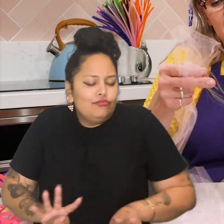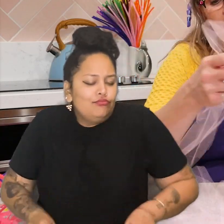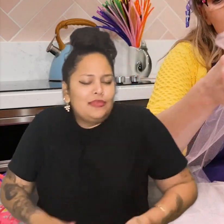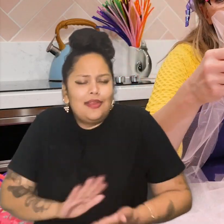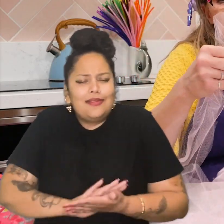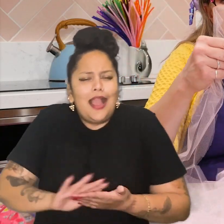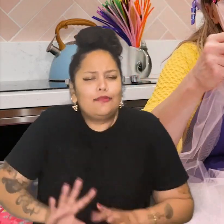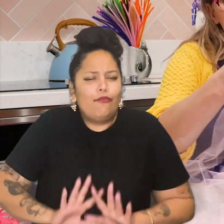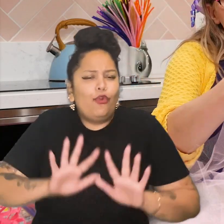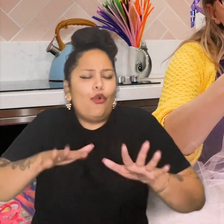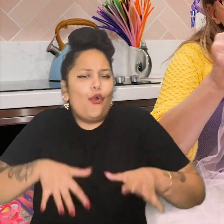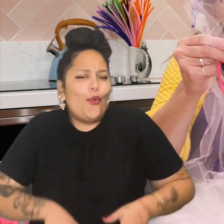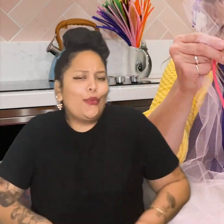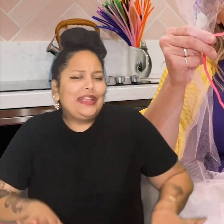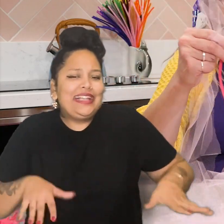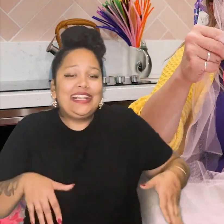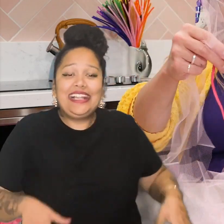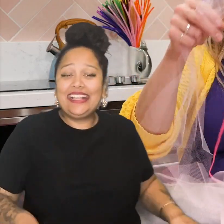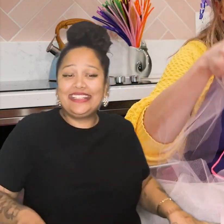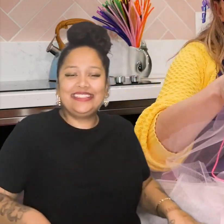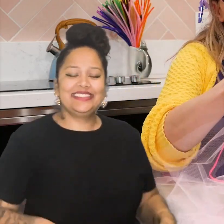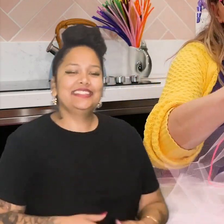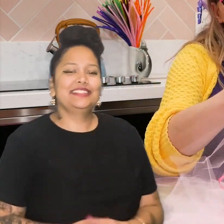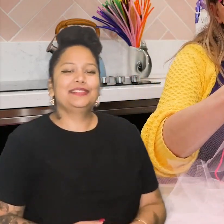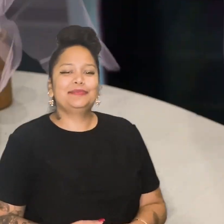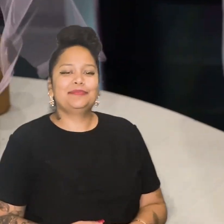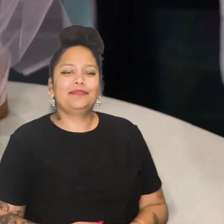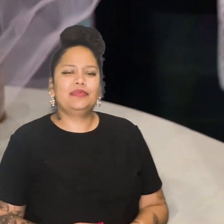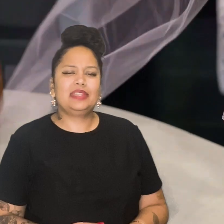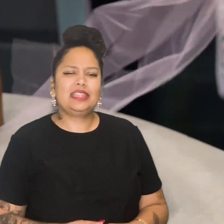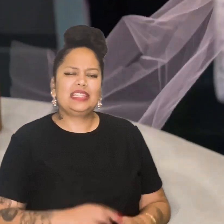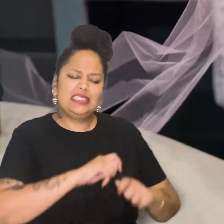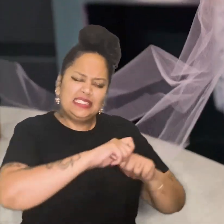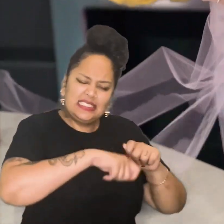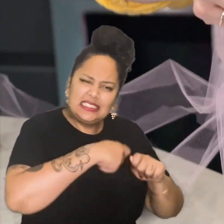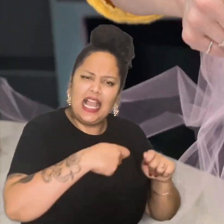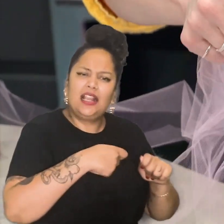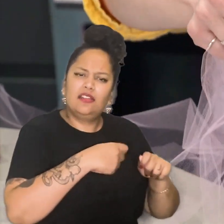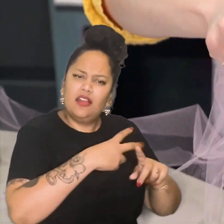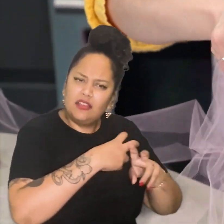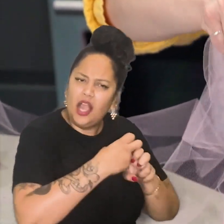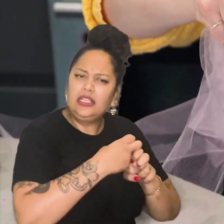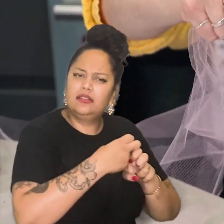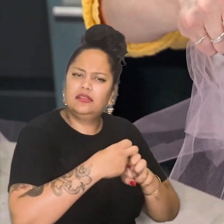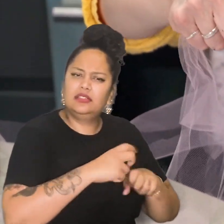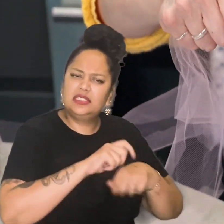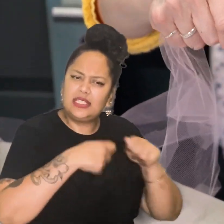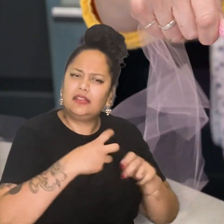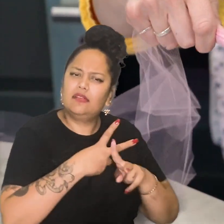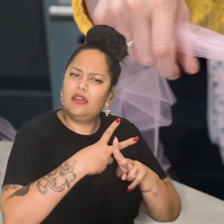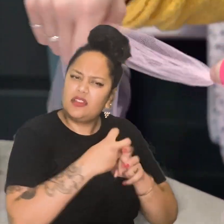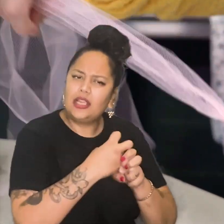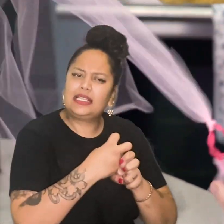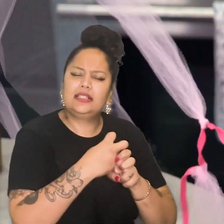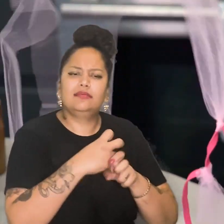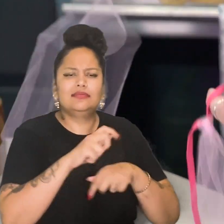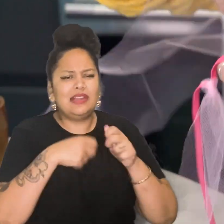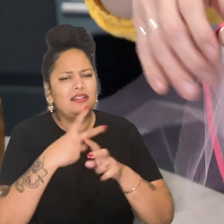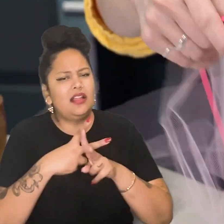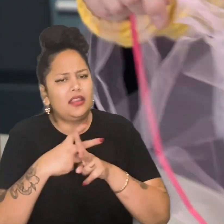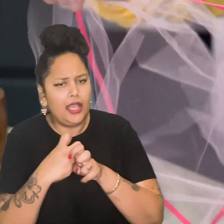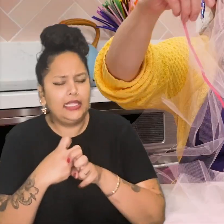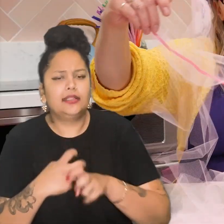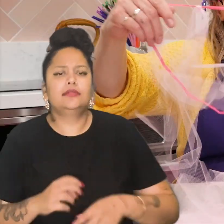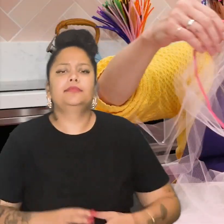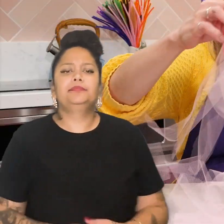and flowy. And pull it tight to knot it on. We'll do